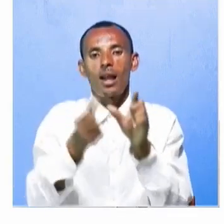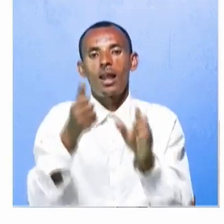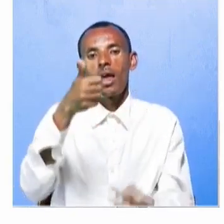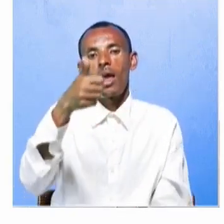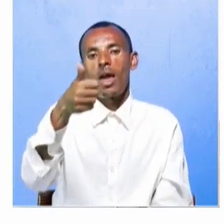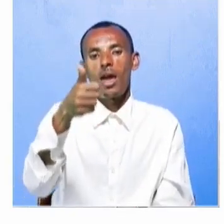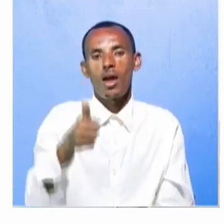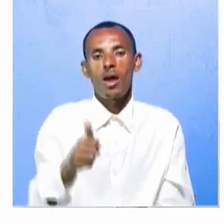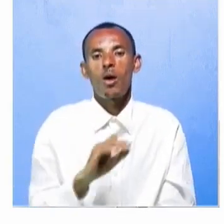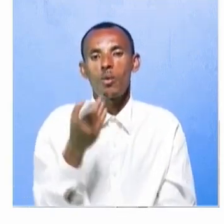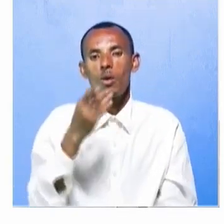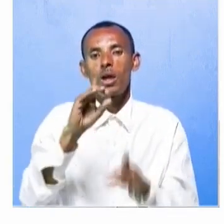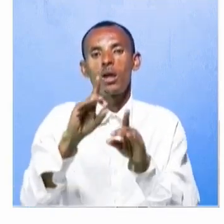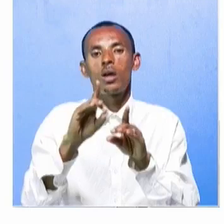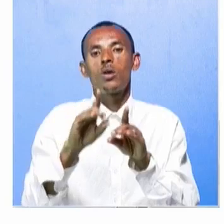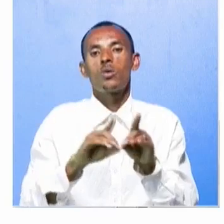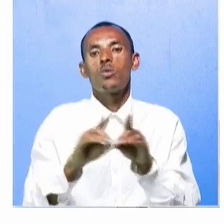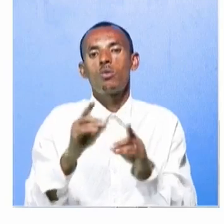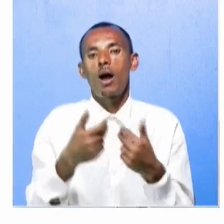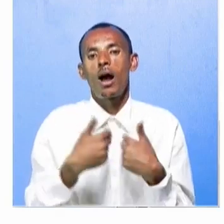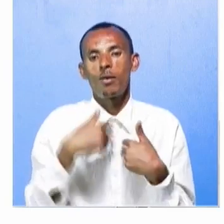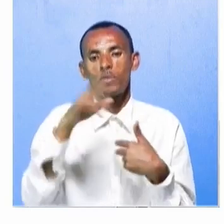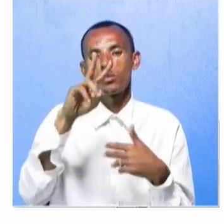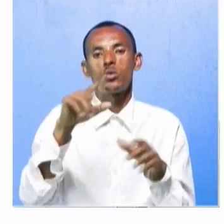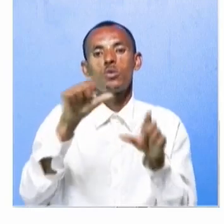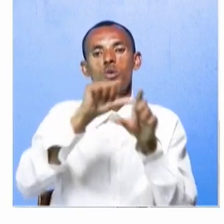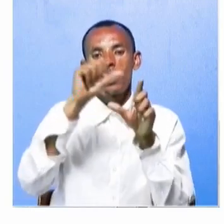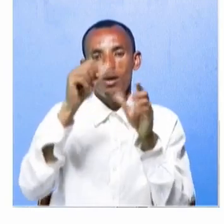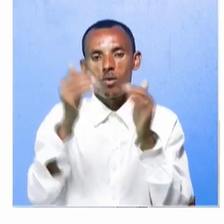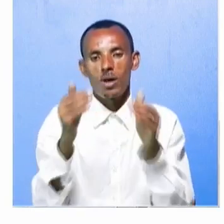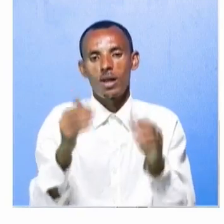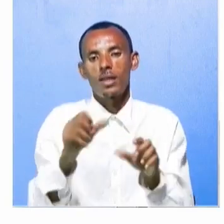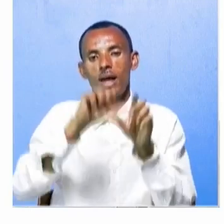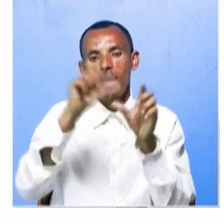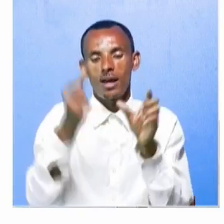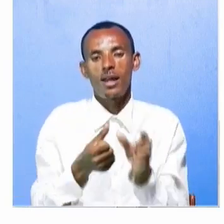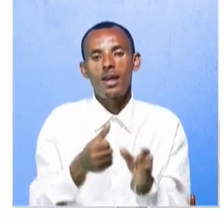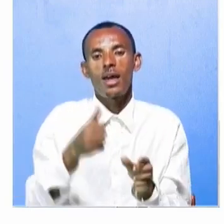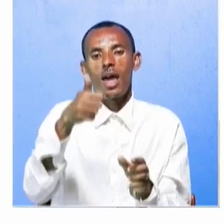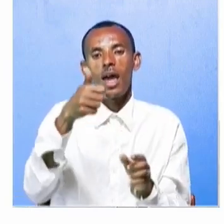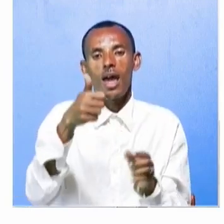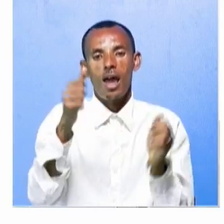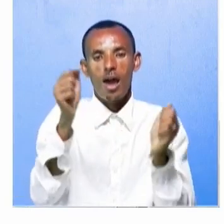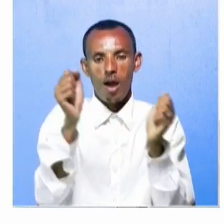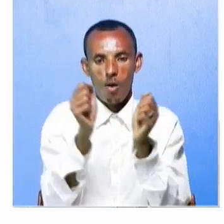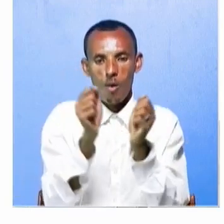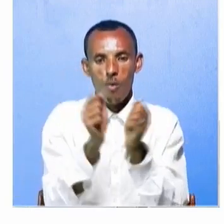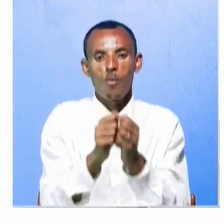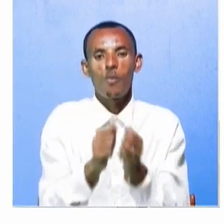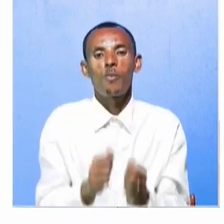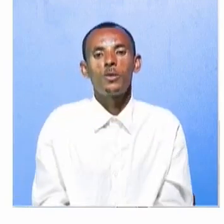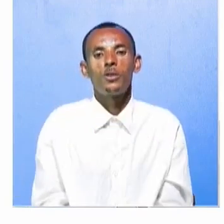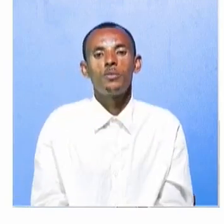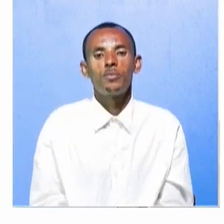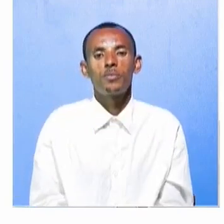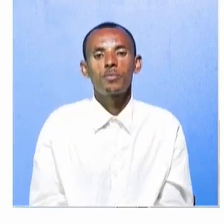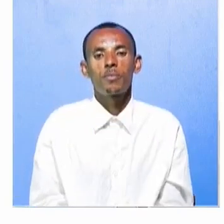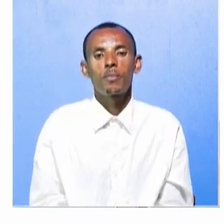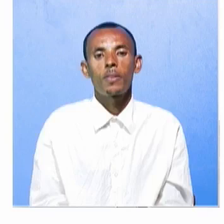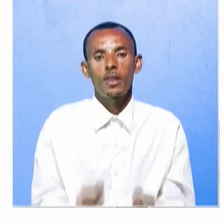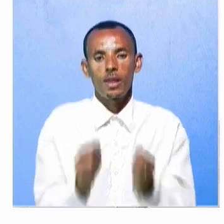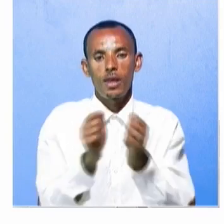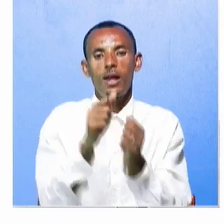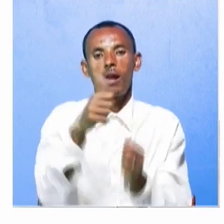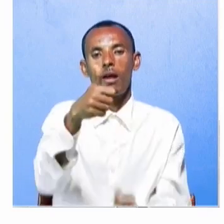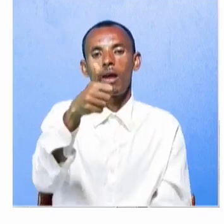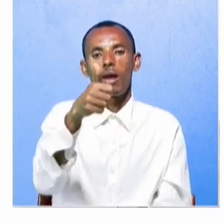Okay, we do have two congruent angles. This angle A is common for both. Okay, this is common angle.